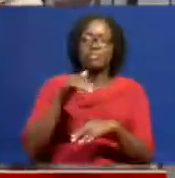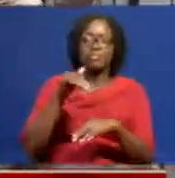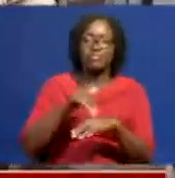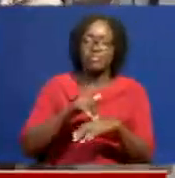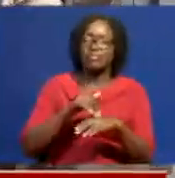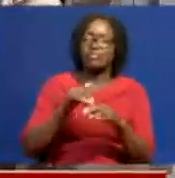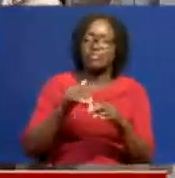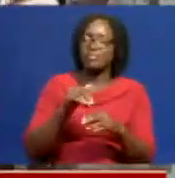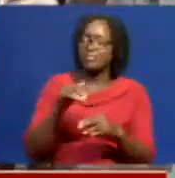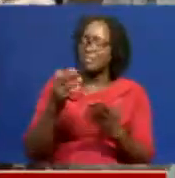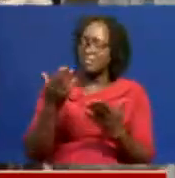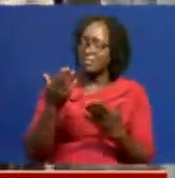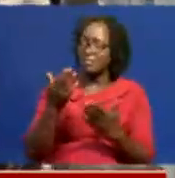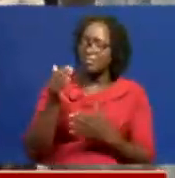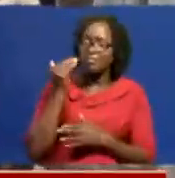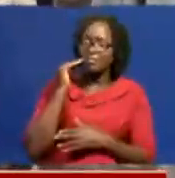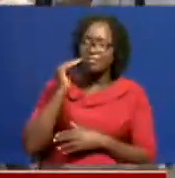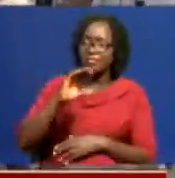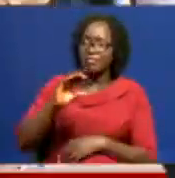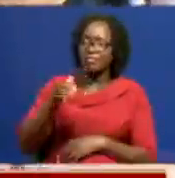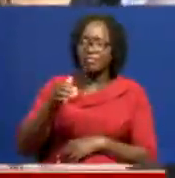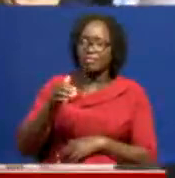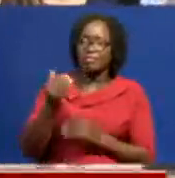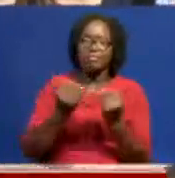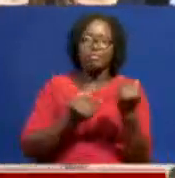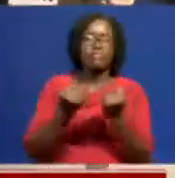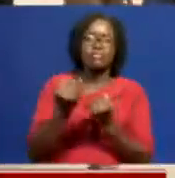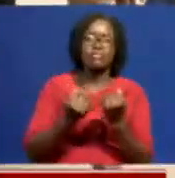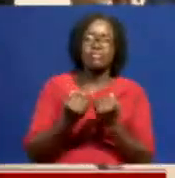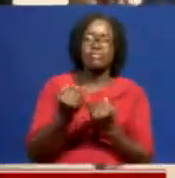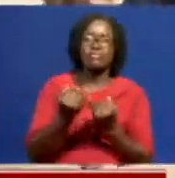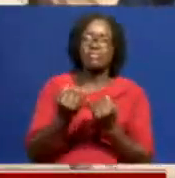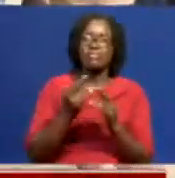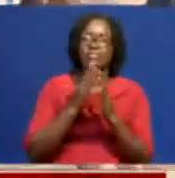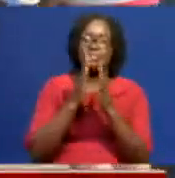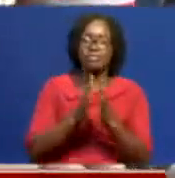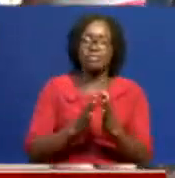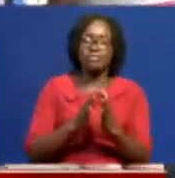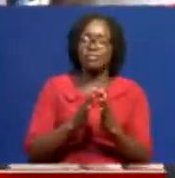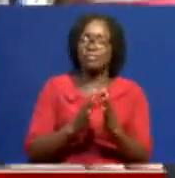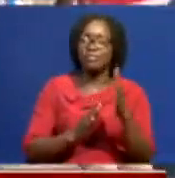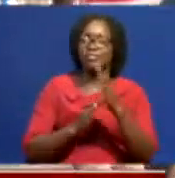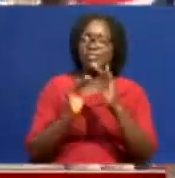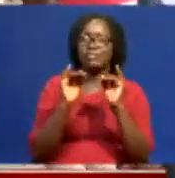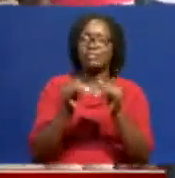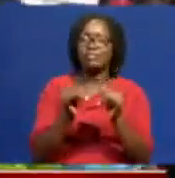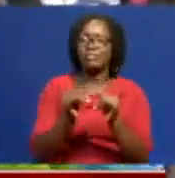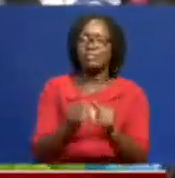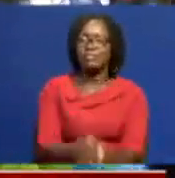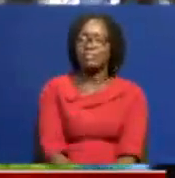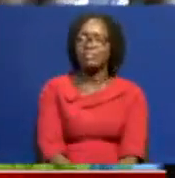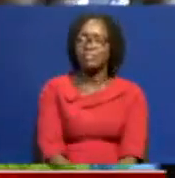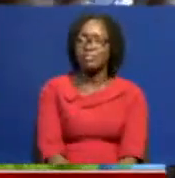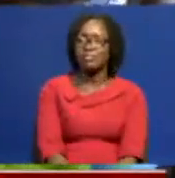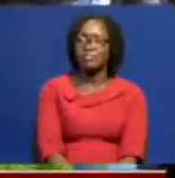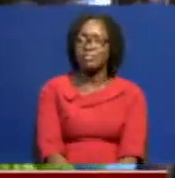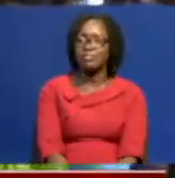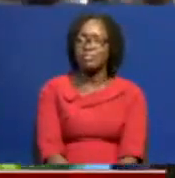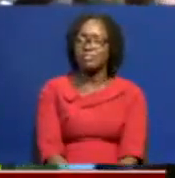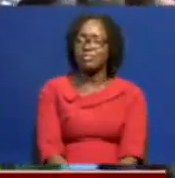in the Rieda sub-county, Siaya County, on Saturday. Achola Simon, Prime Edition, Kisumu County.